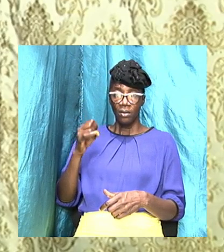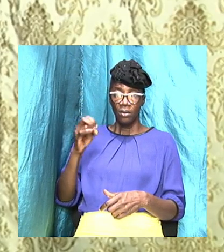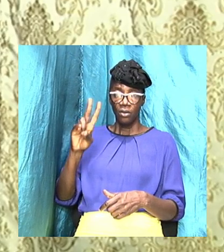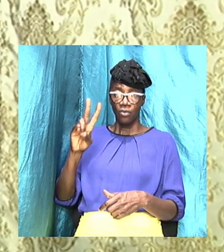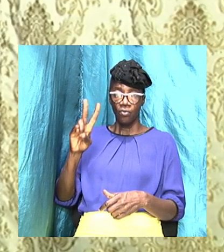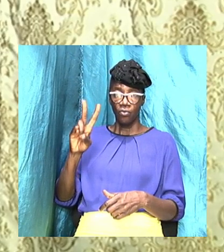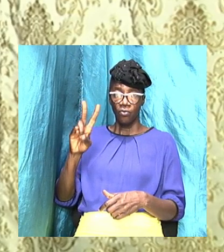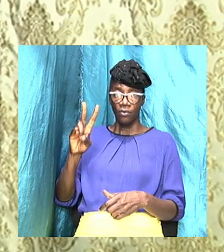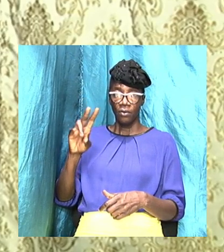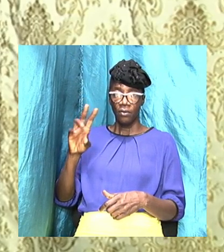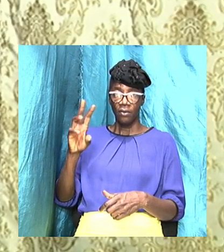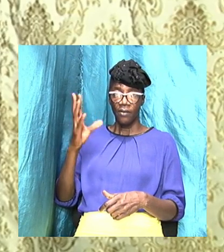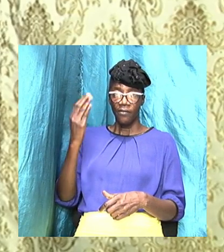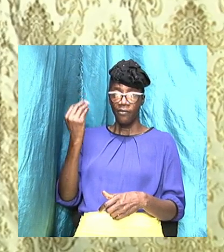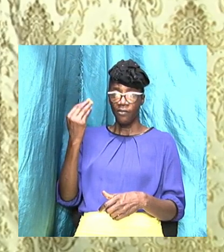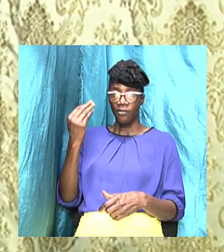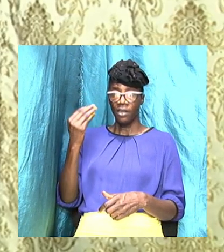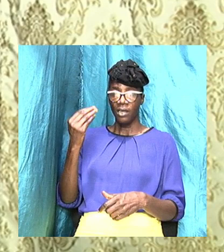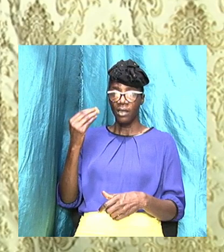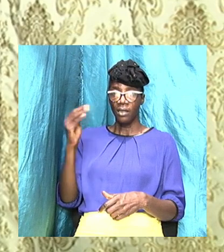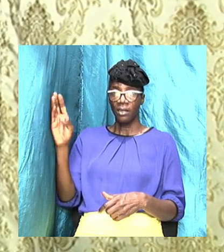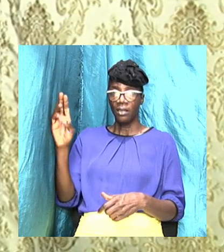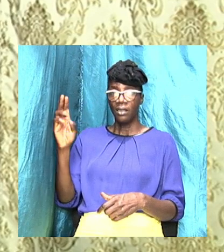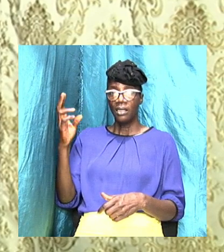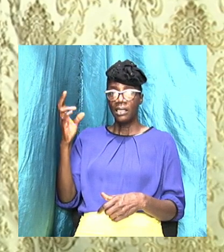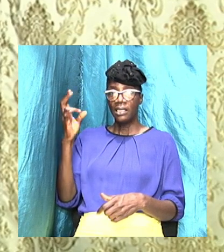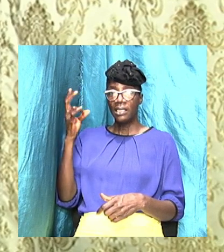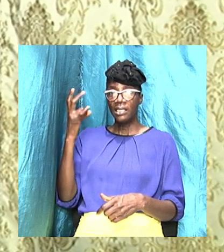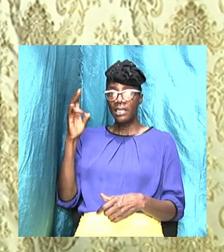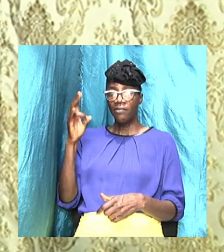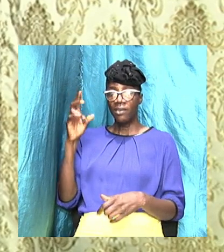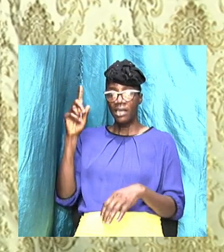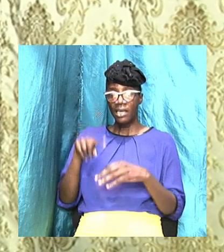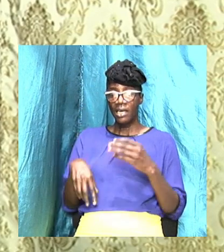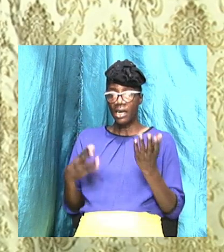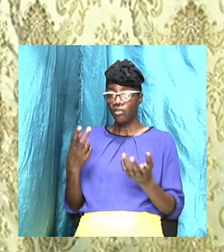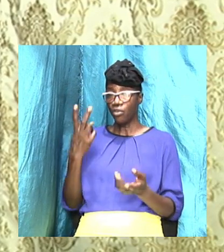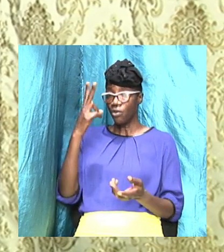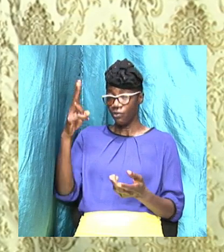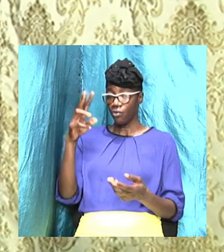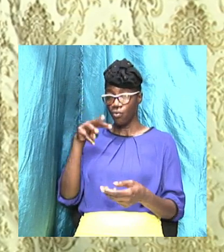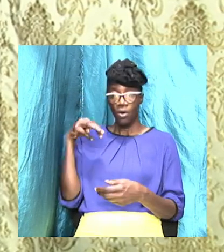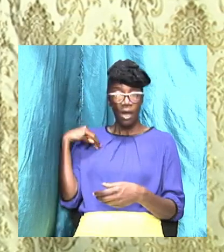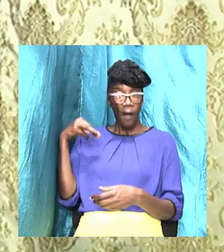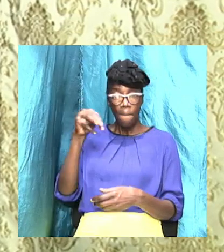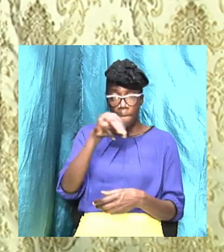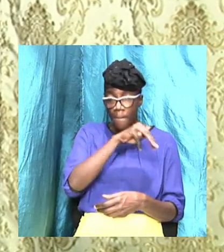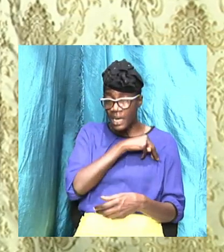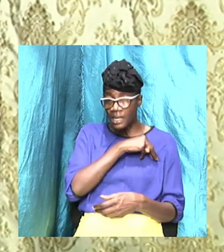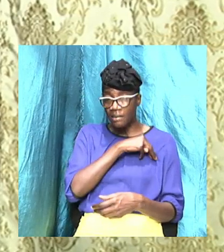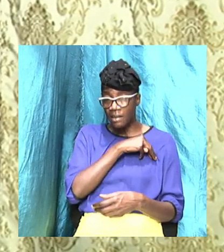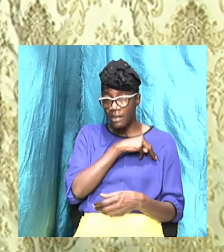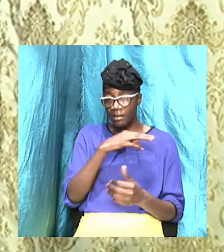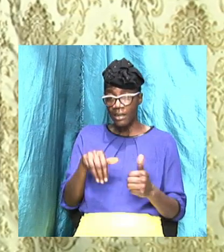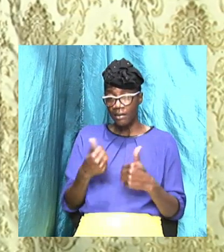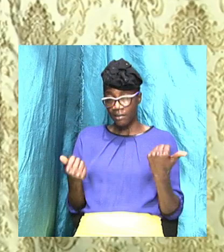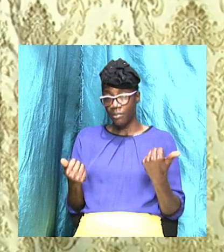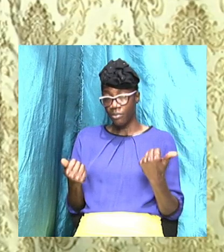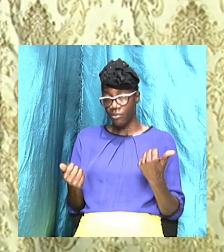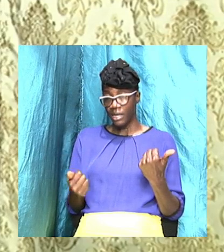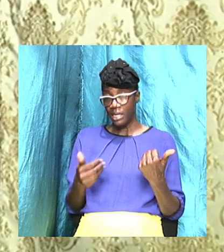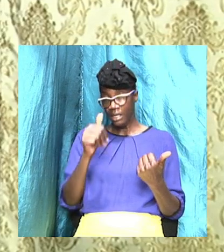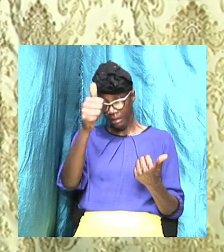So I am telling the church tonight, you can't serve two masters. You must separate yourself from the things of the